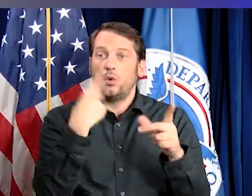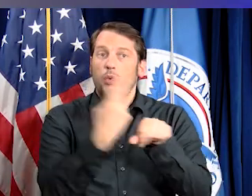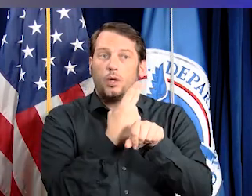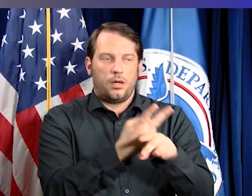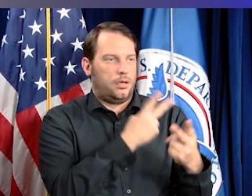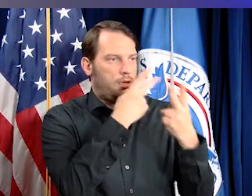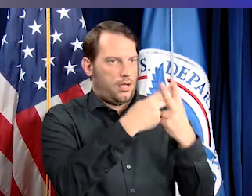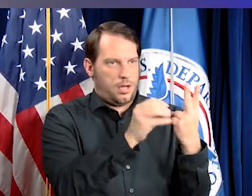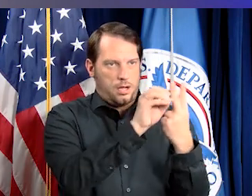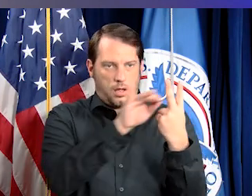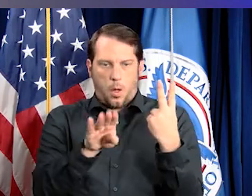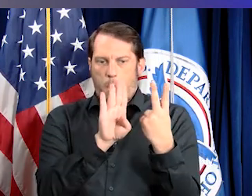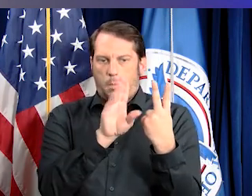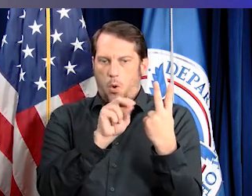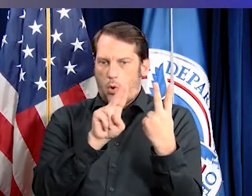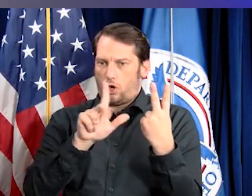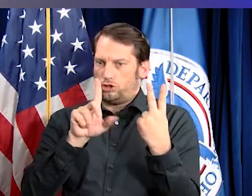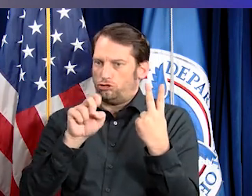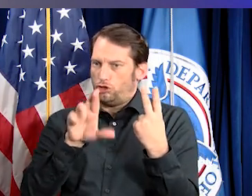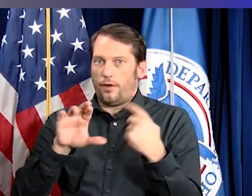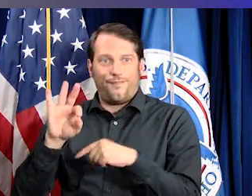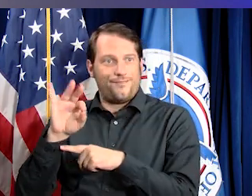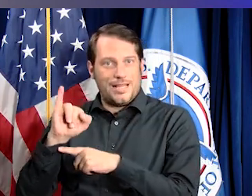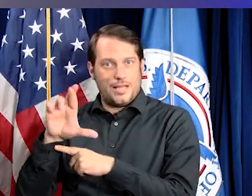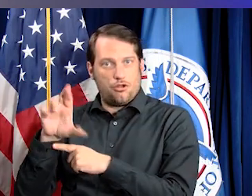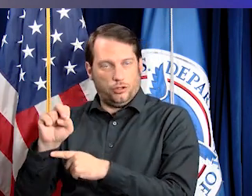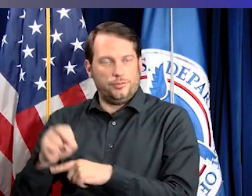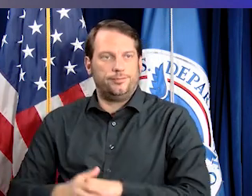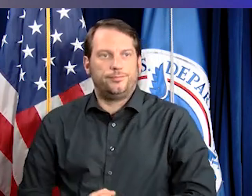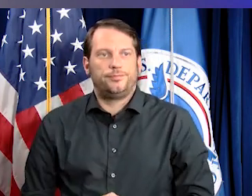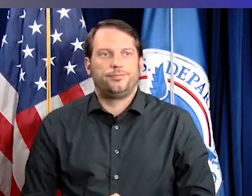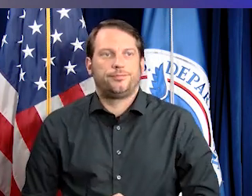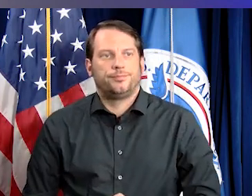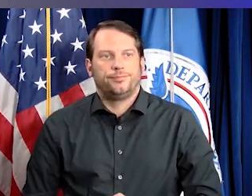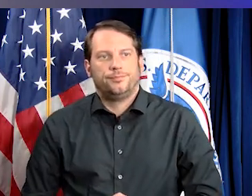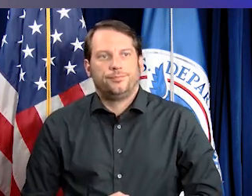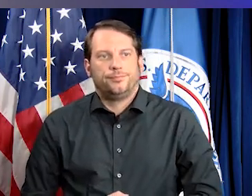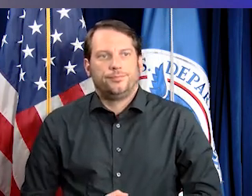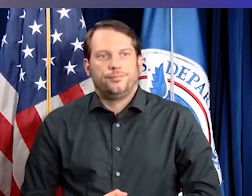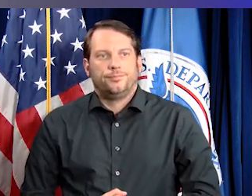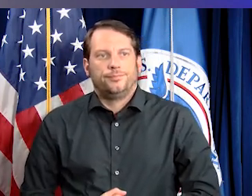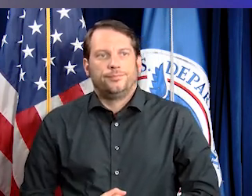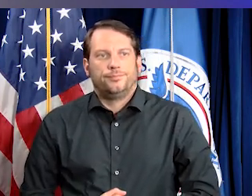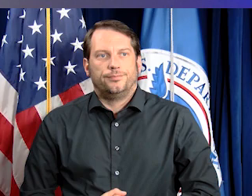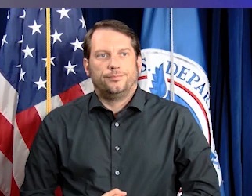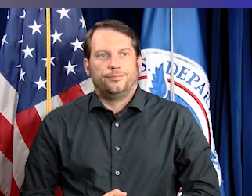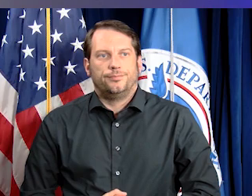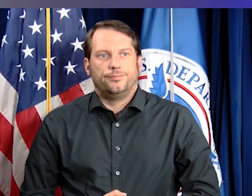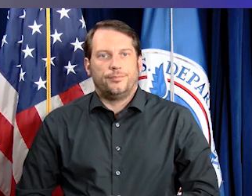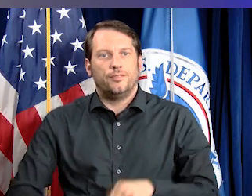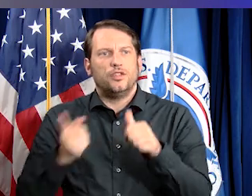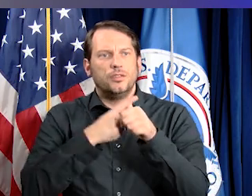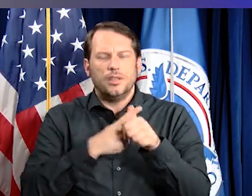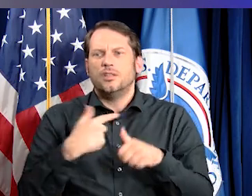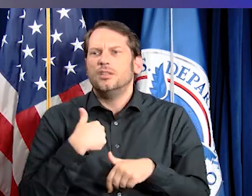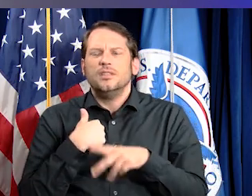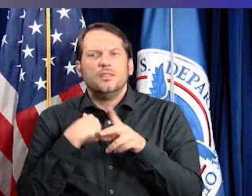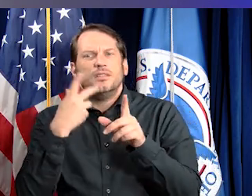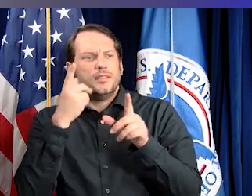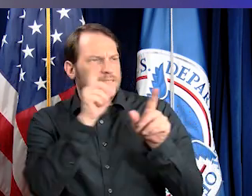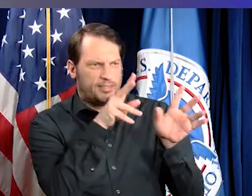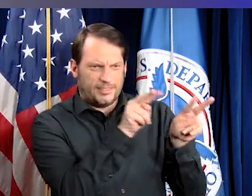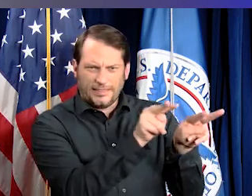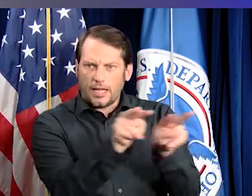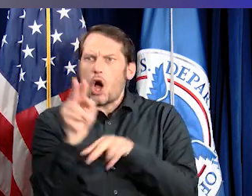And ultimately, what I was doing was just finding information online from news sources. I loved finding video